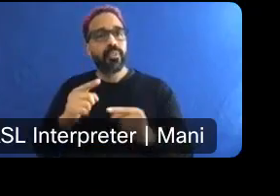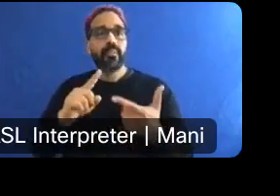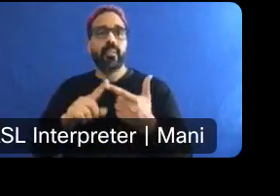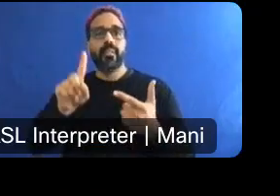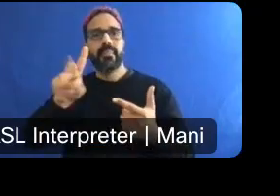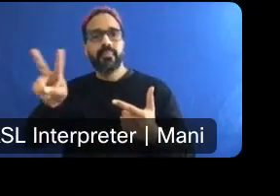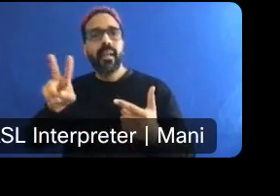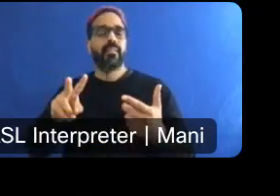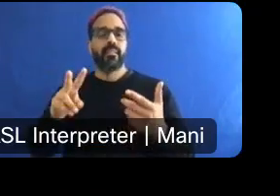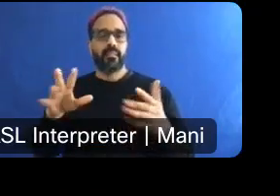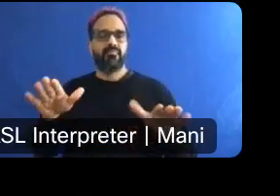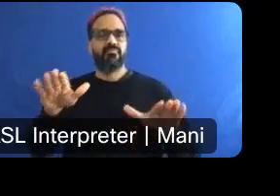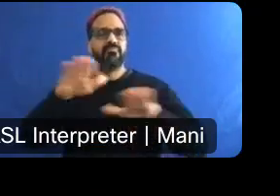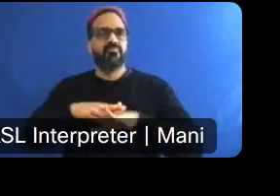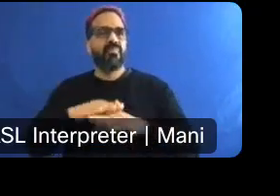violence,